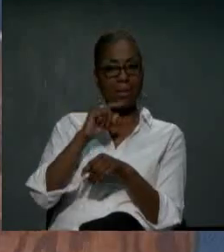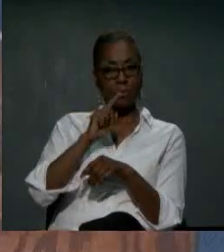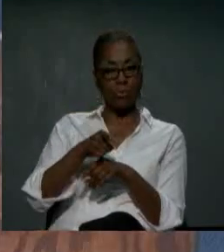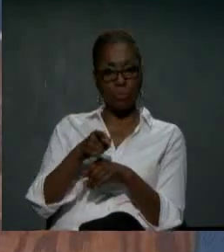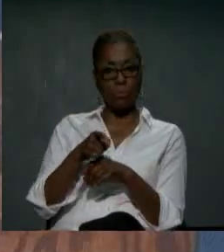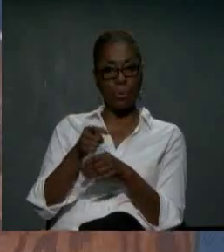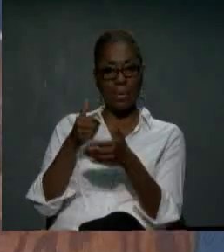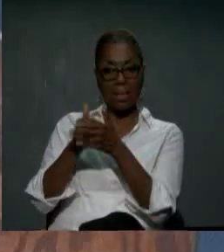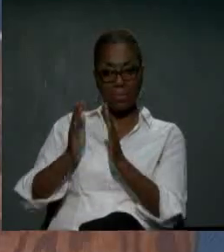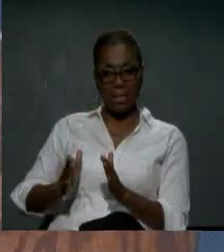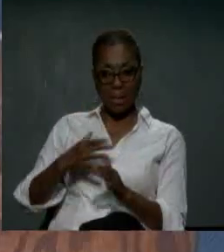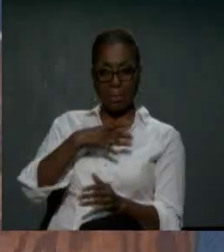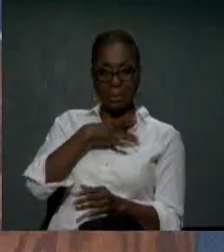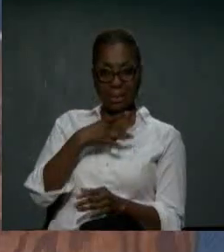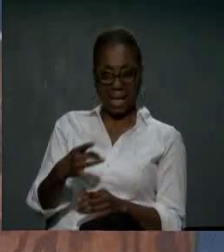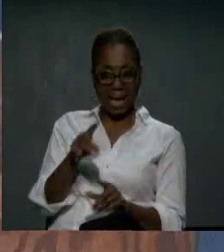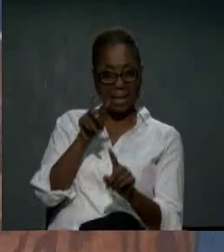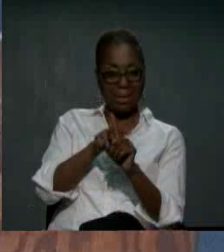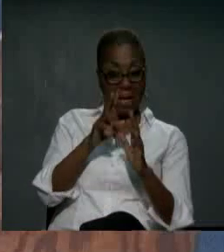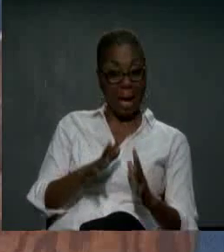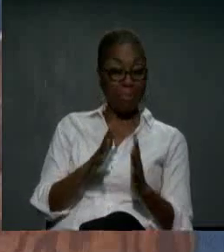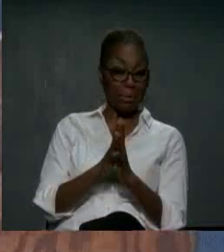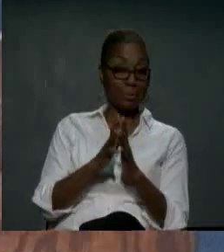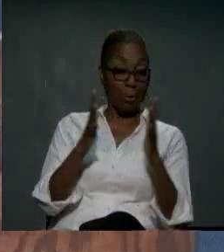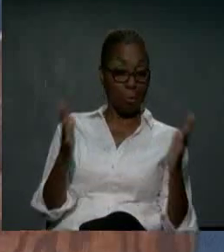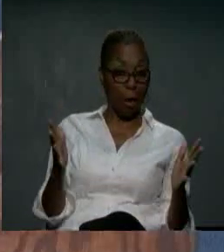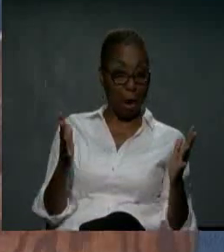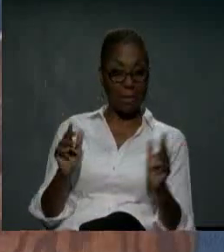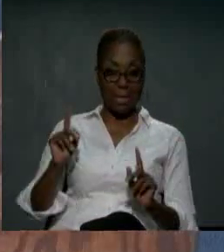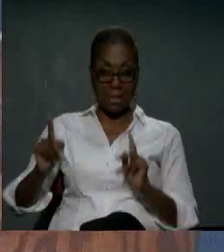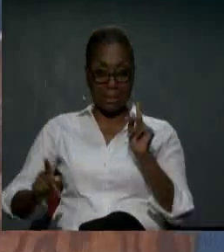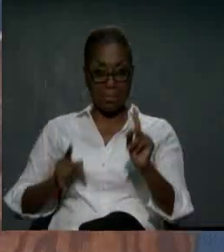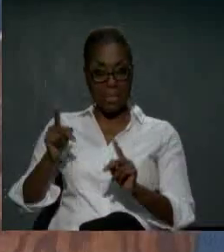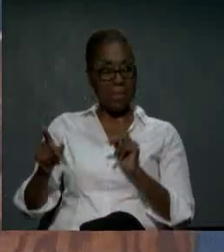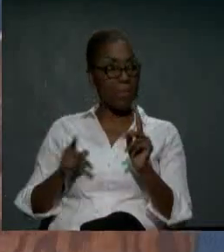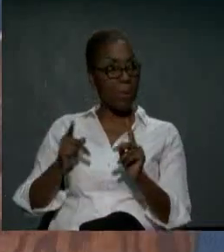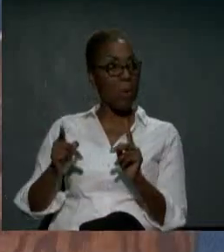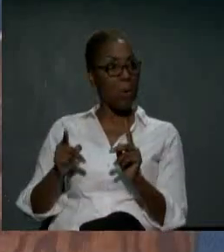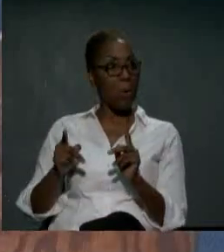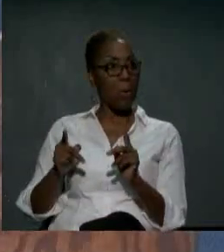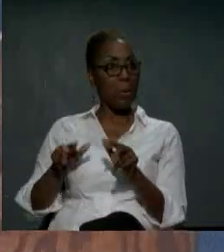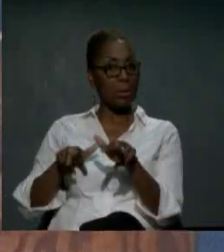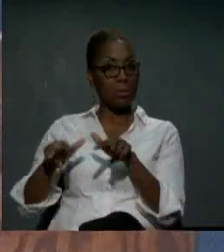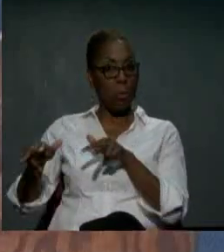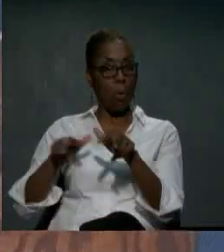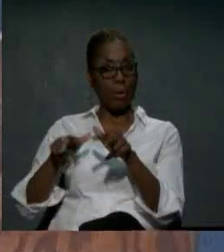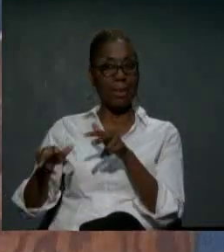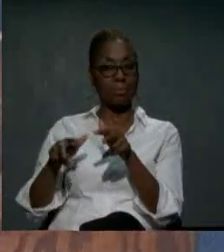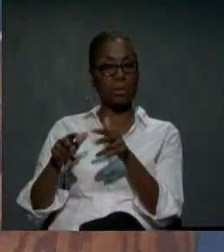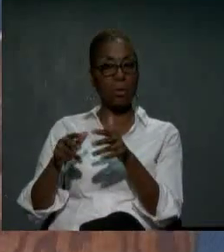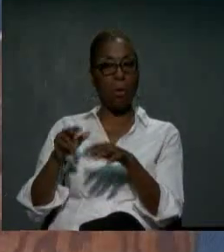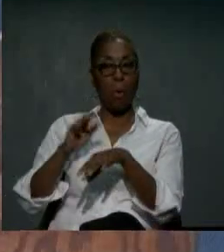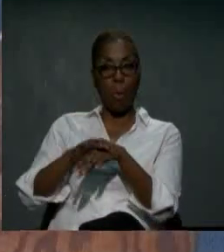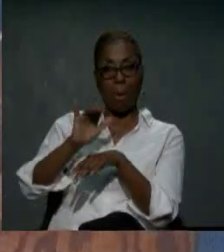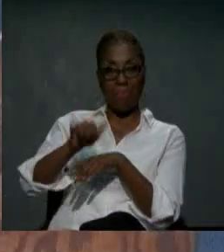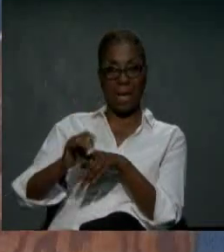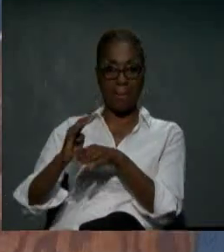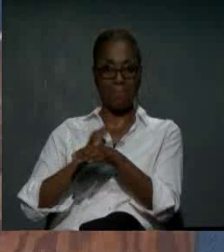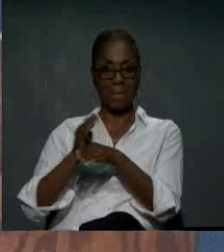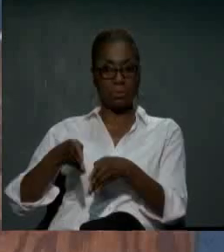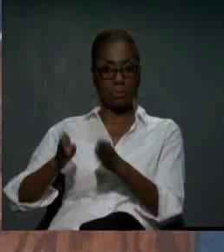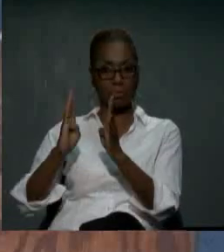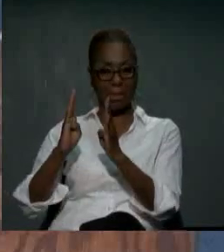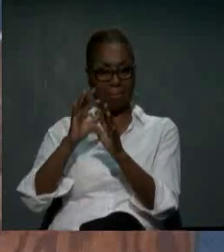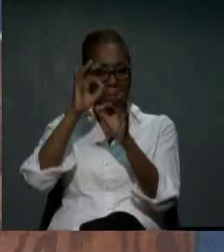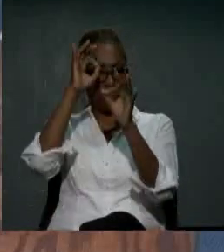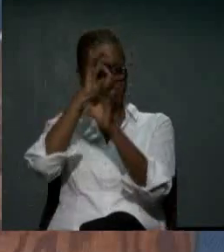the neighbors like the applicant a lot, the people going up and down that busy street don't